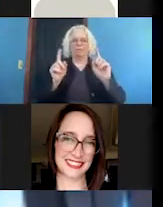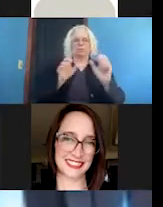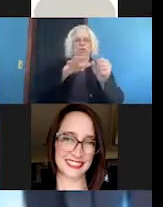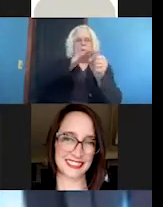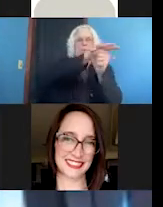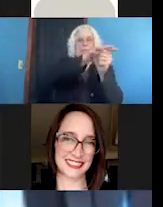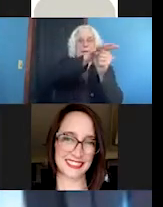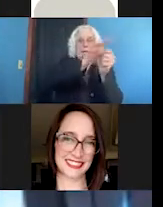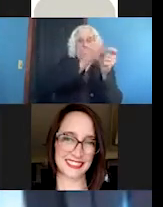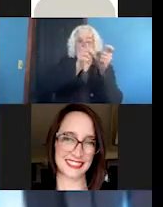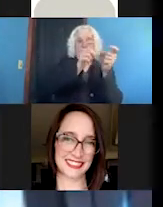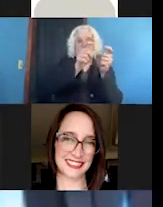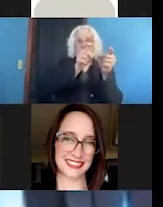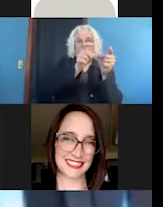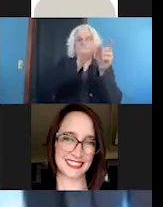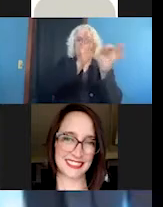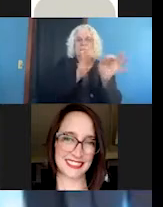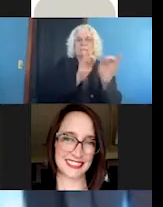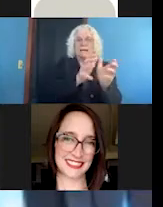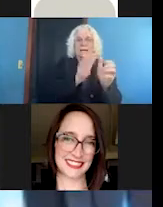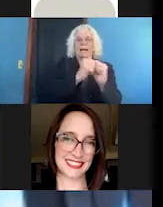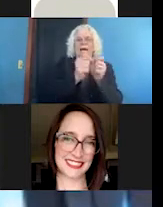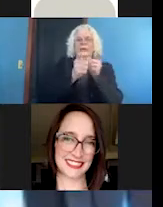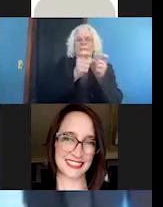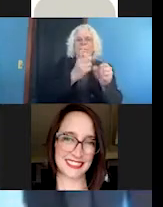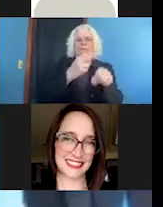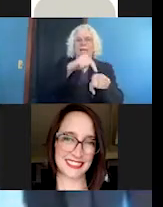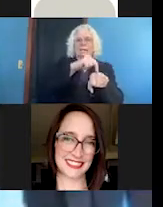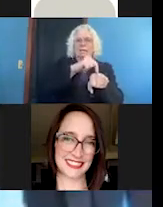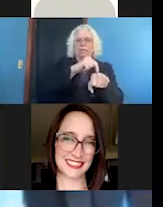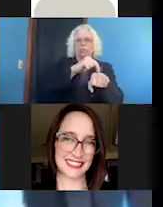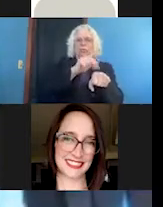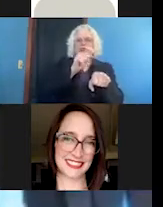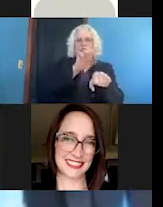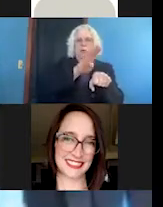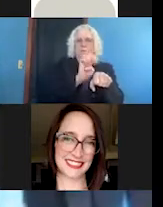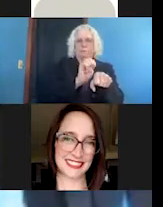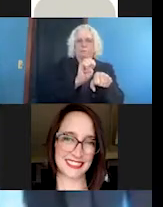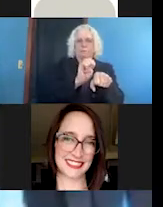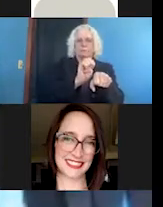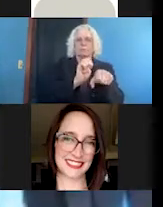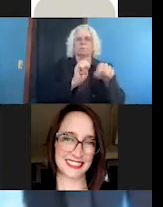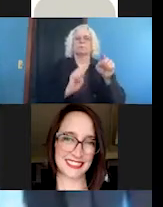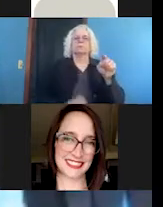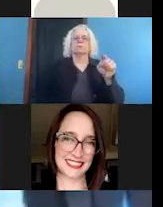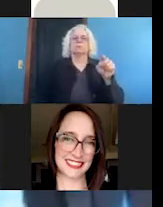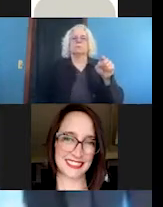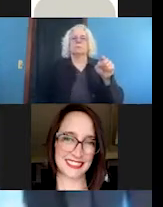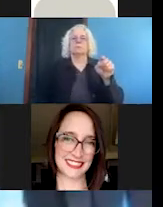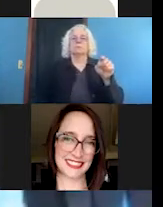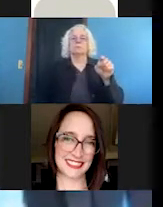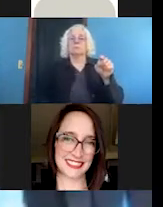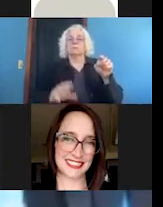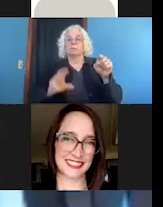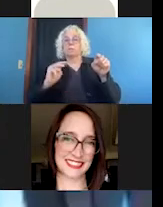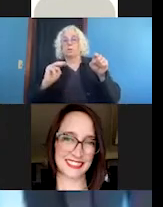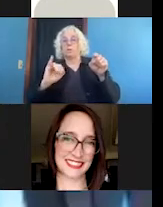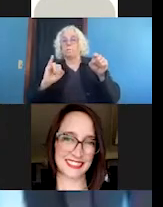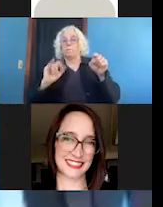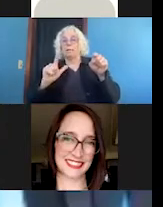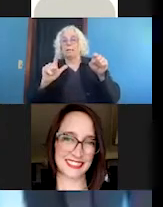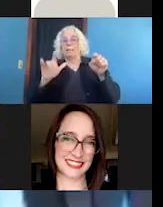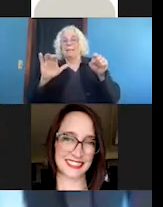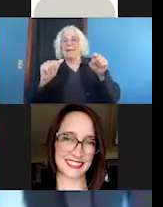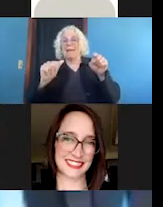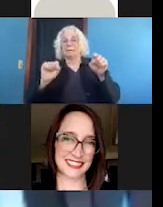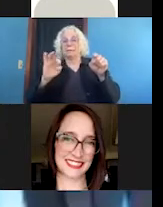we will govern our nations. And so the Mille Lacs Band, we